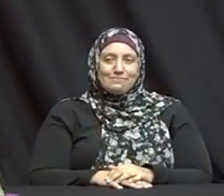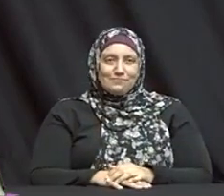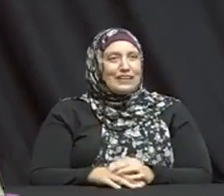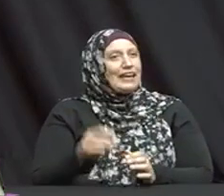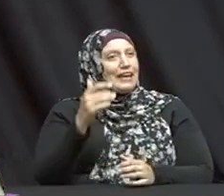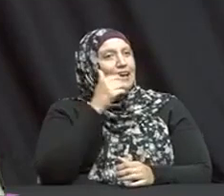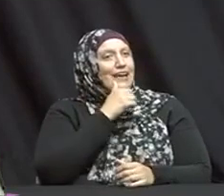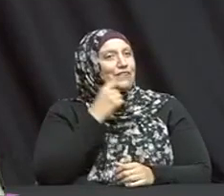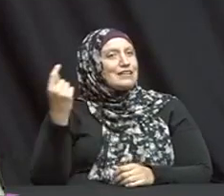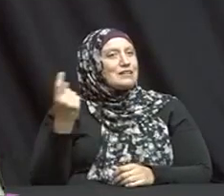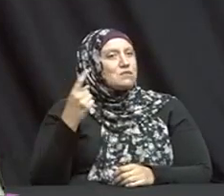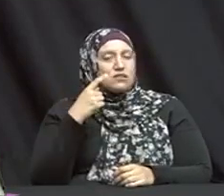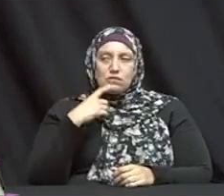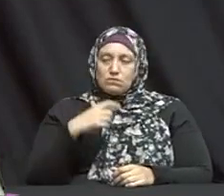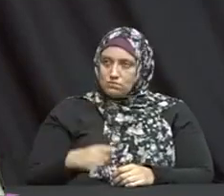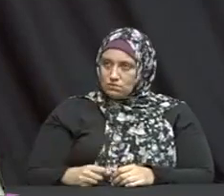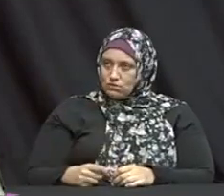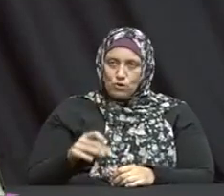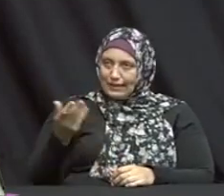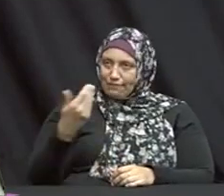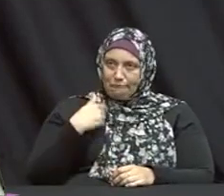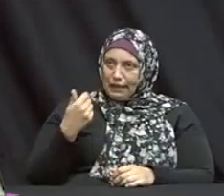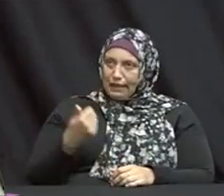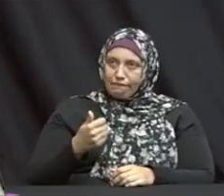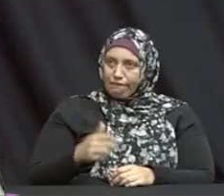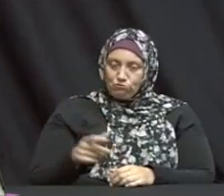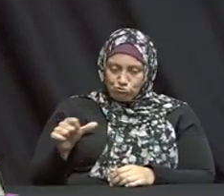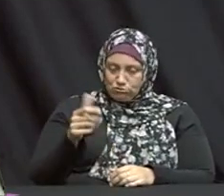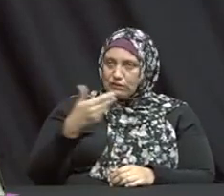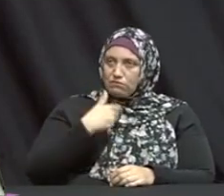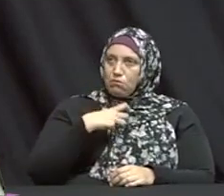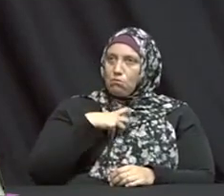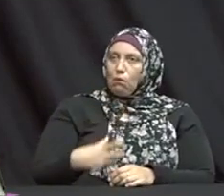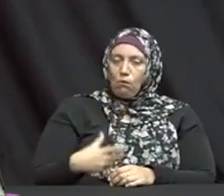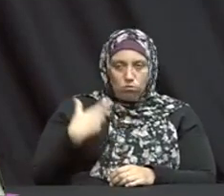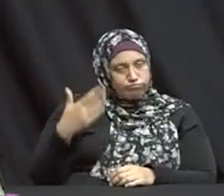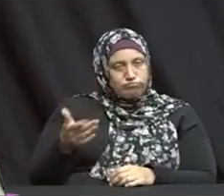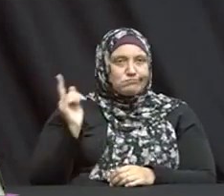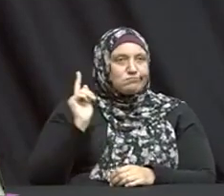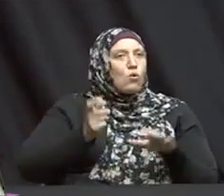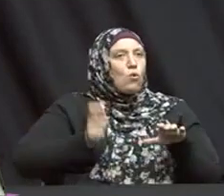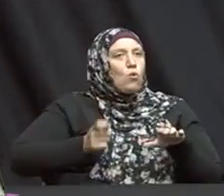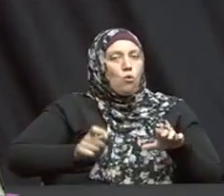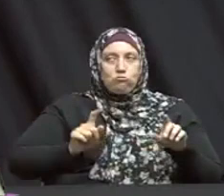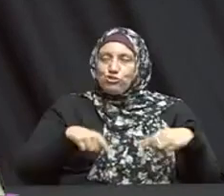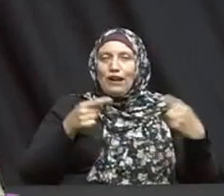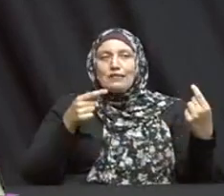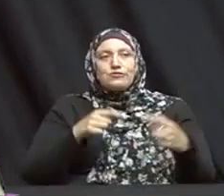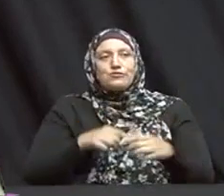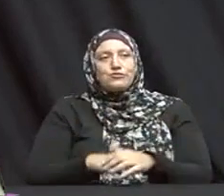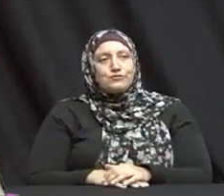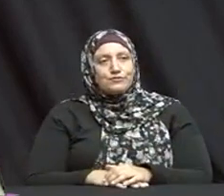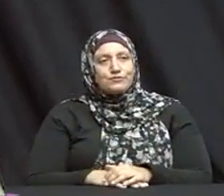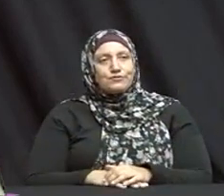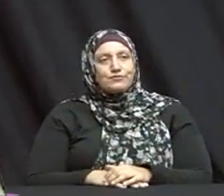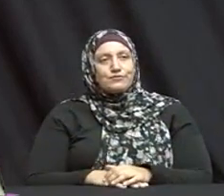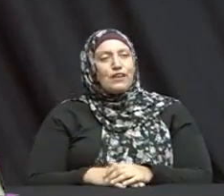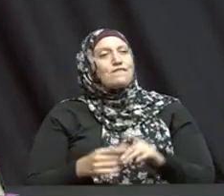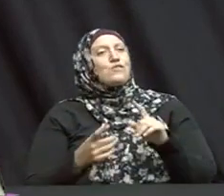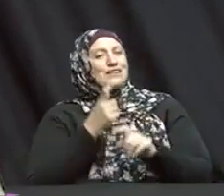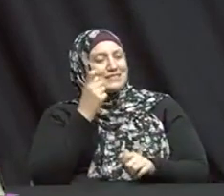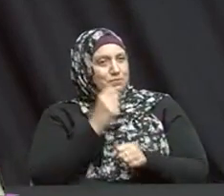they have not received enough, they are entitled to challenge the will. So, for example,